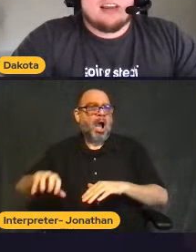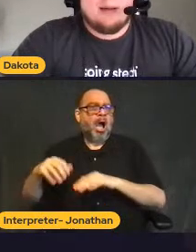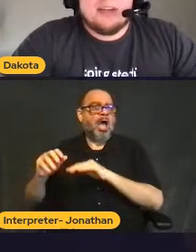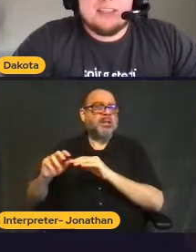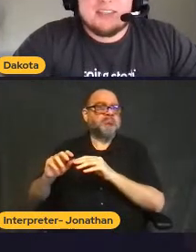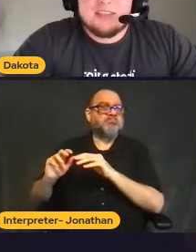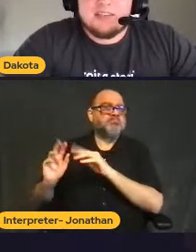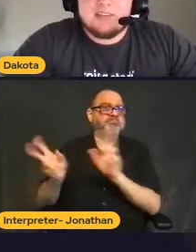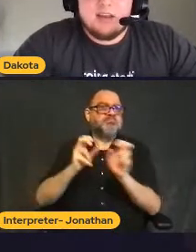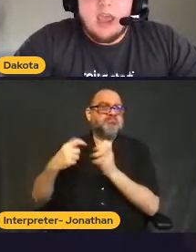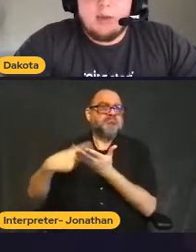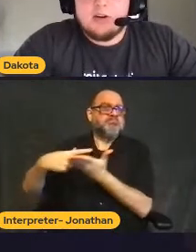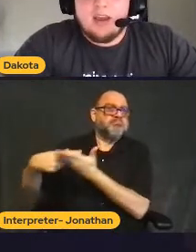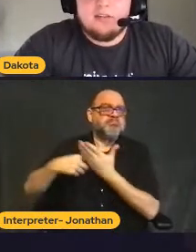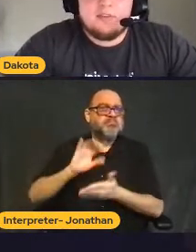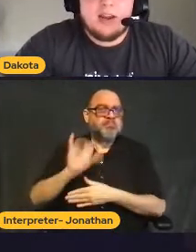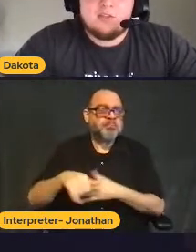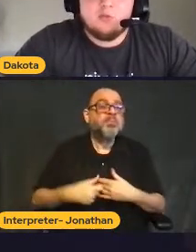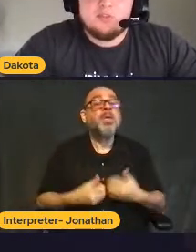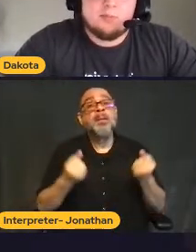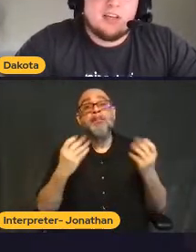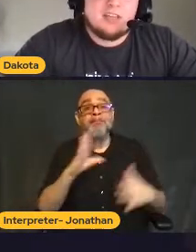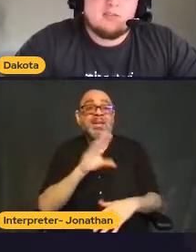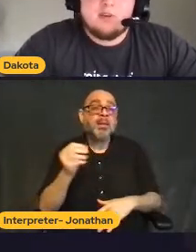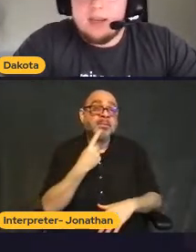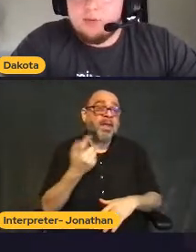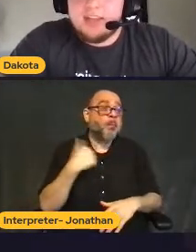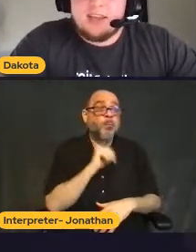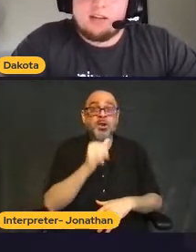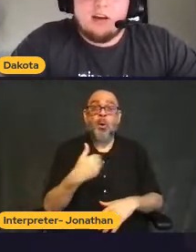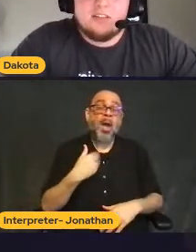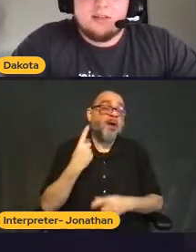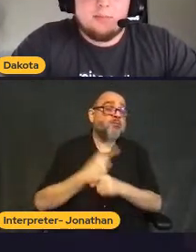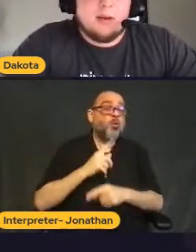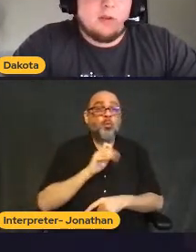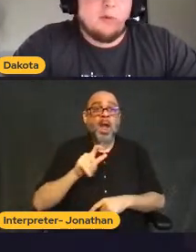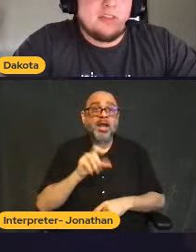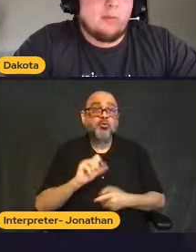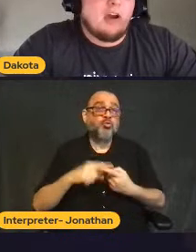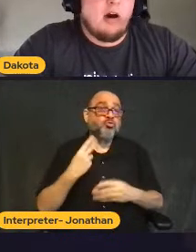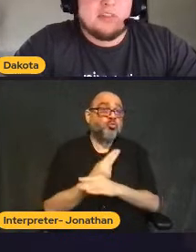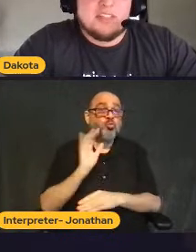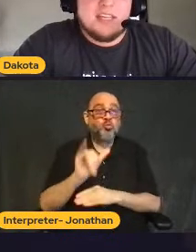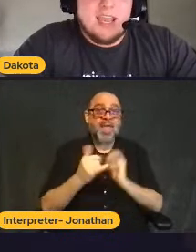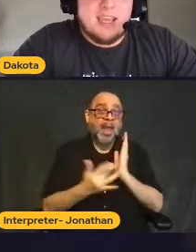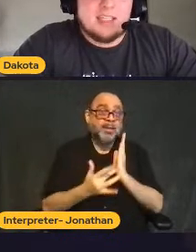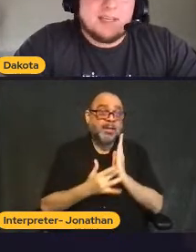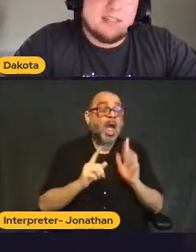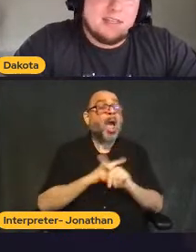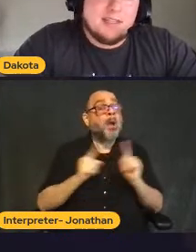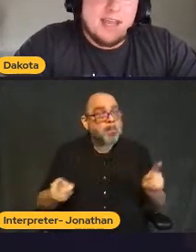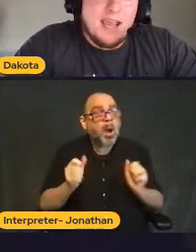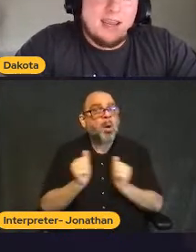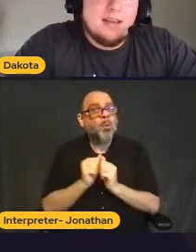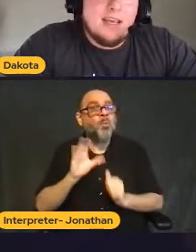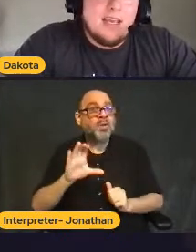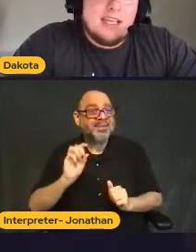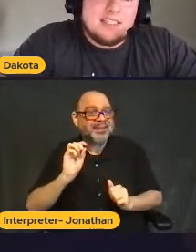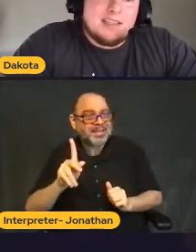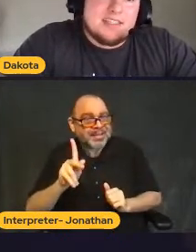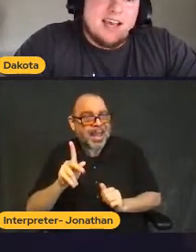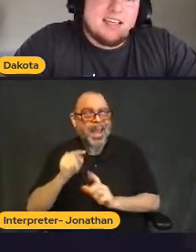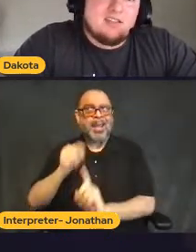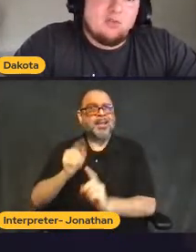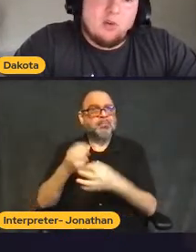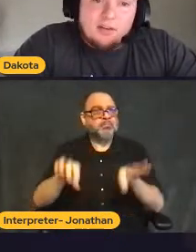blocker at a lot of companies is, hey, we don't have the right tools in place to enable that technology. But one thing I want to call it with the CDK is because at the end of the day,